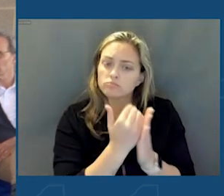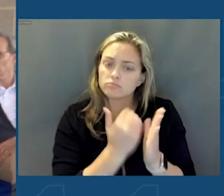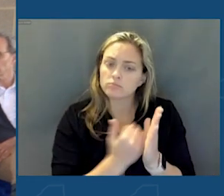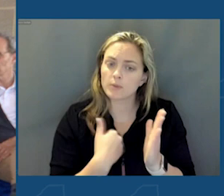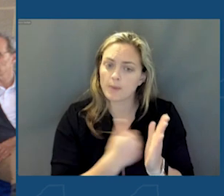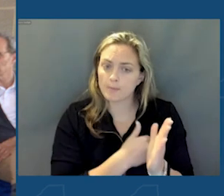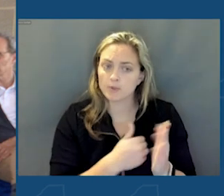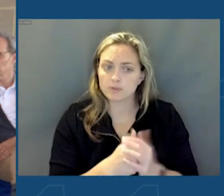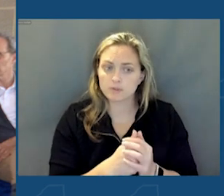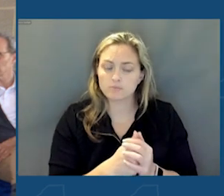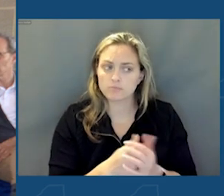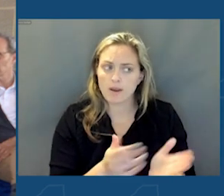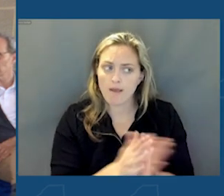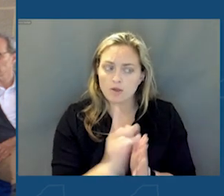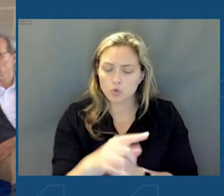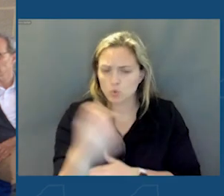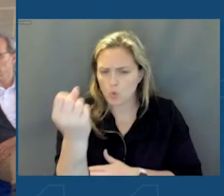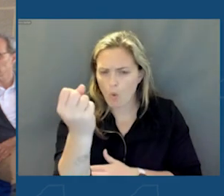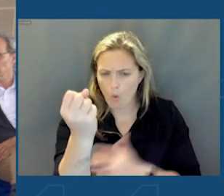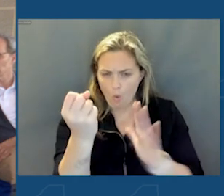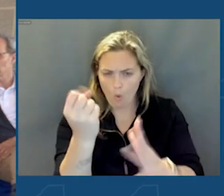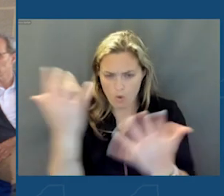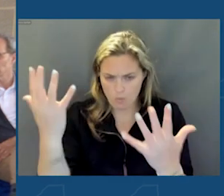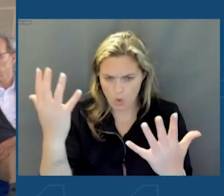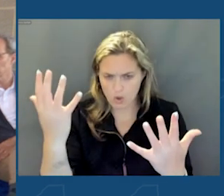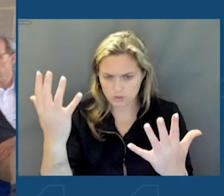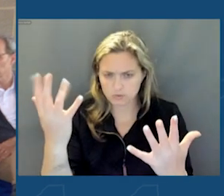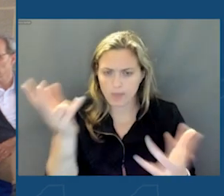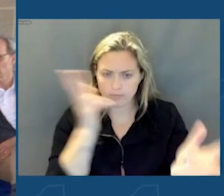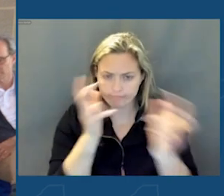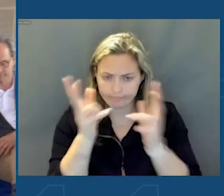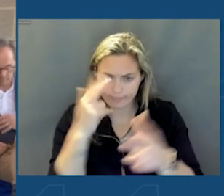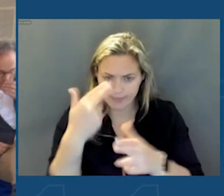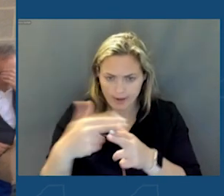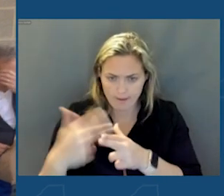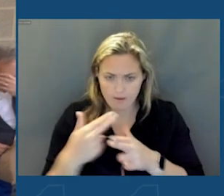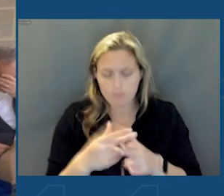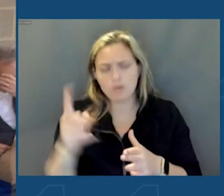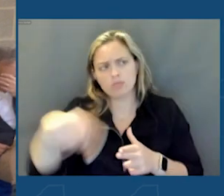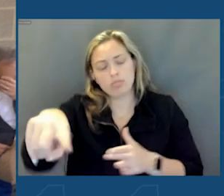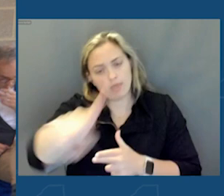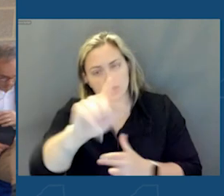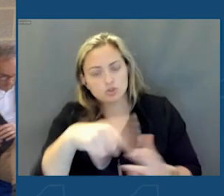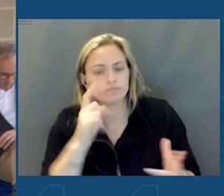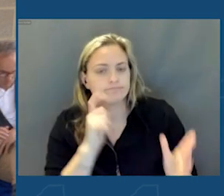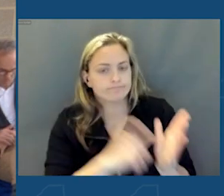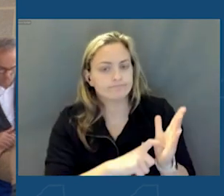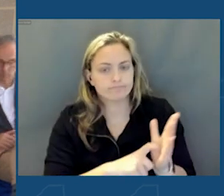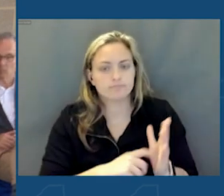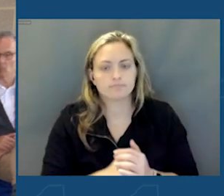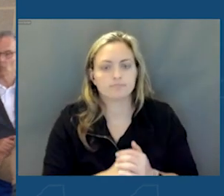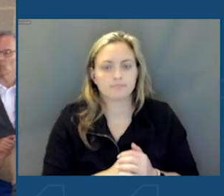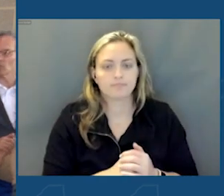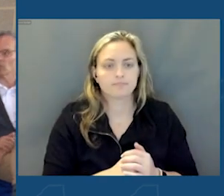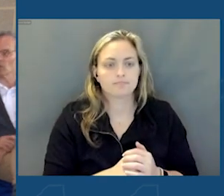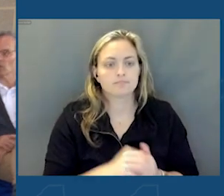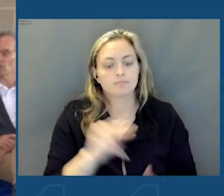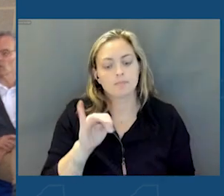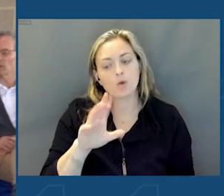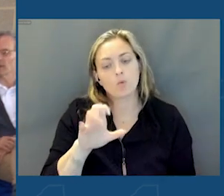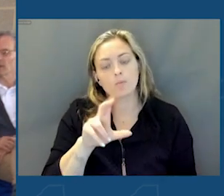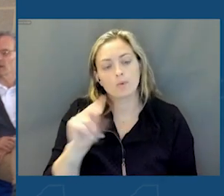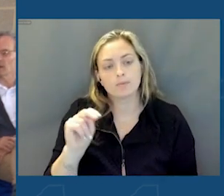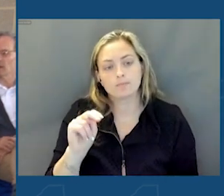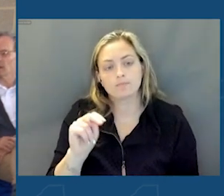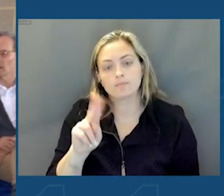and I ask you to hold your applause, but collectively, they deserve that recognition. Michael Bowen,